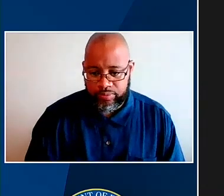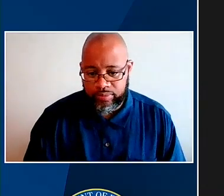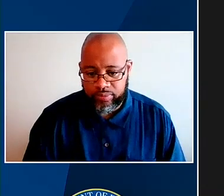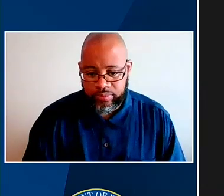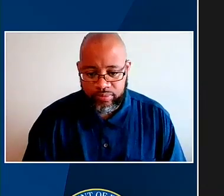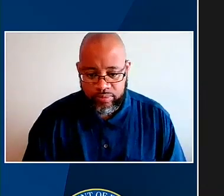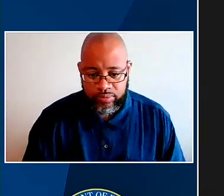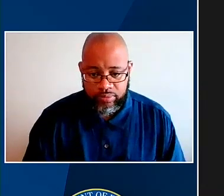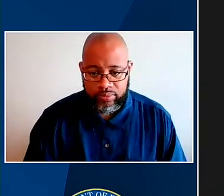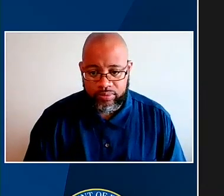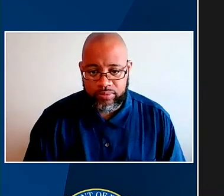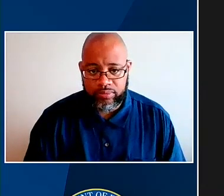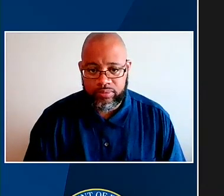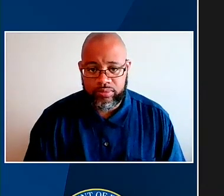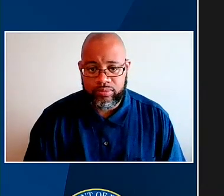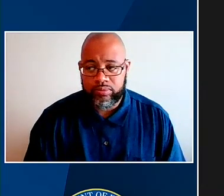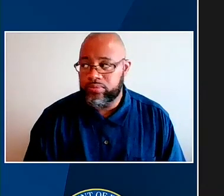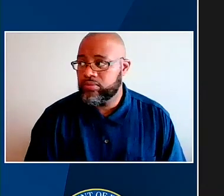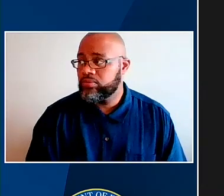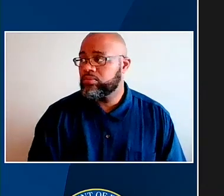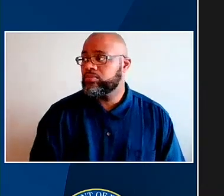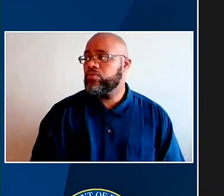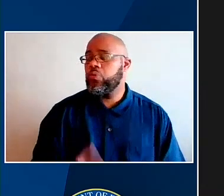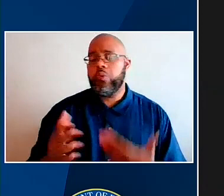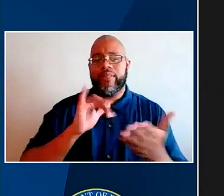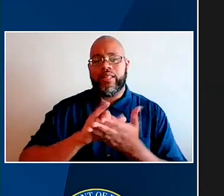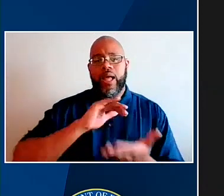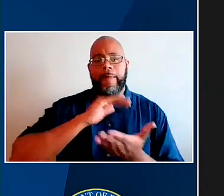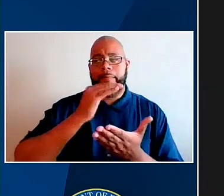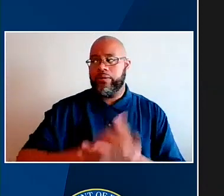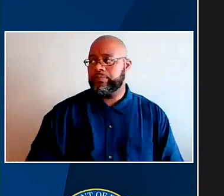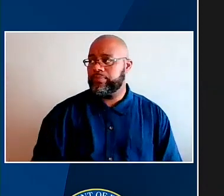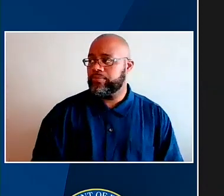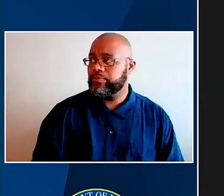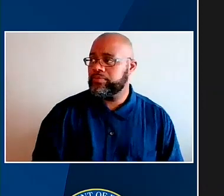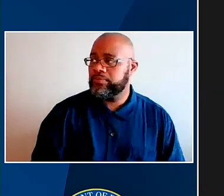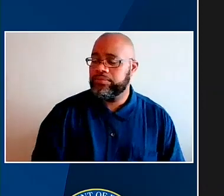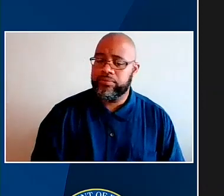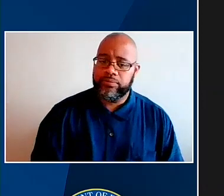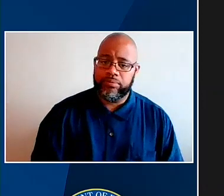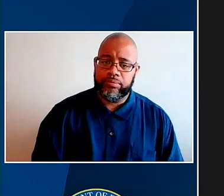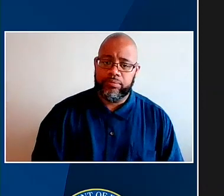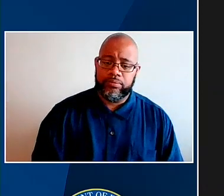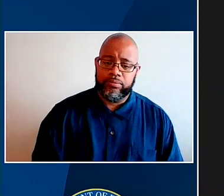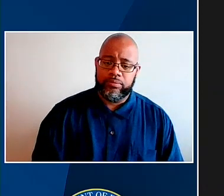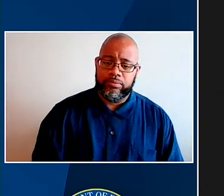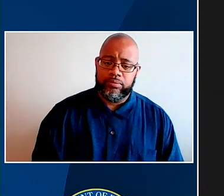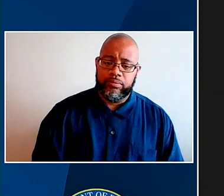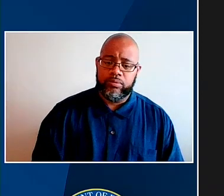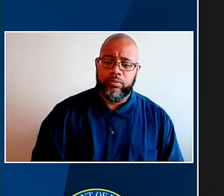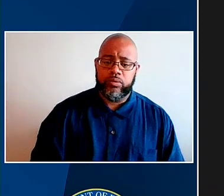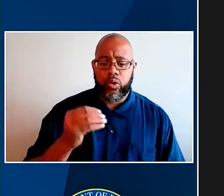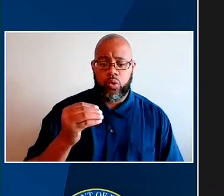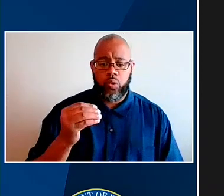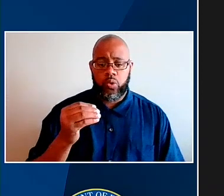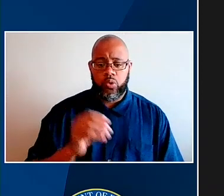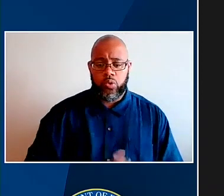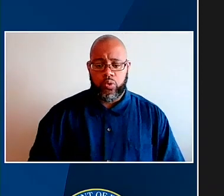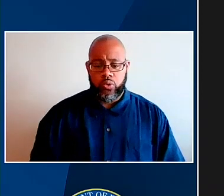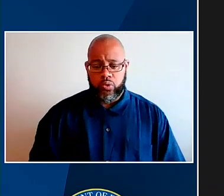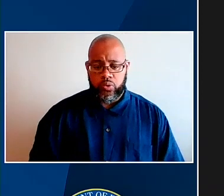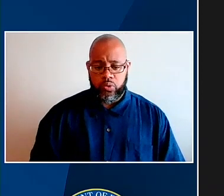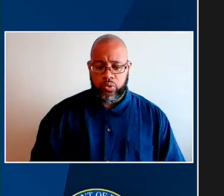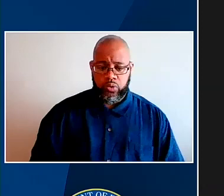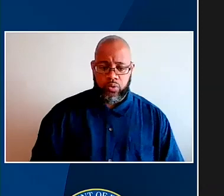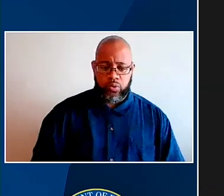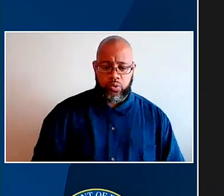through that, through whatever that amount is. I mean, minimally, they're going to have to, you know. So it is still the,